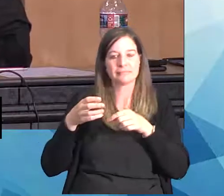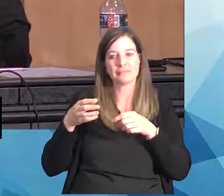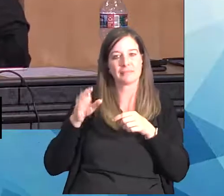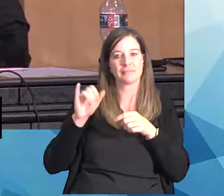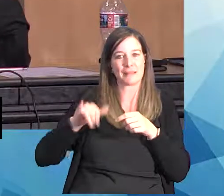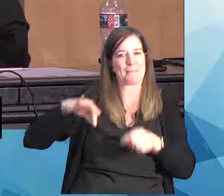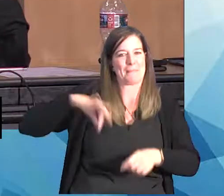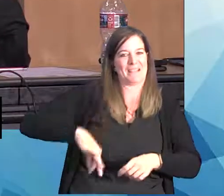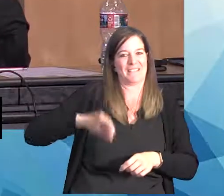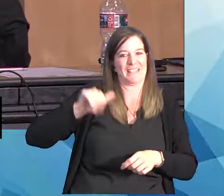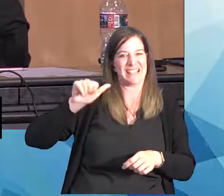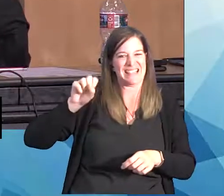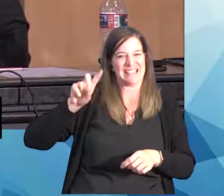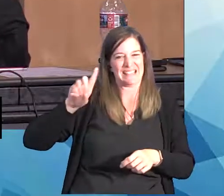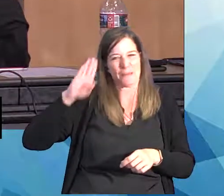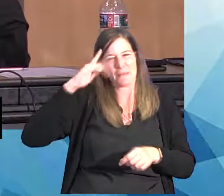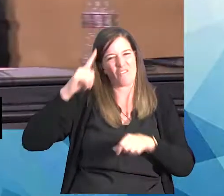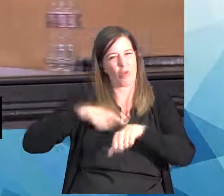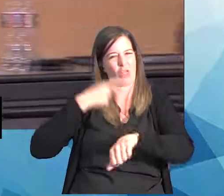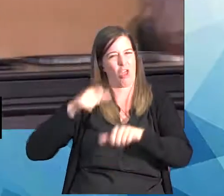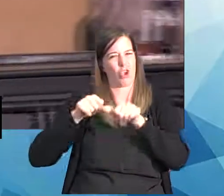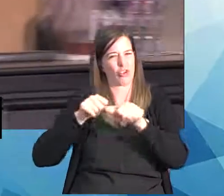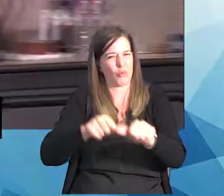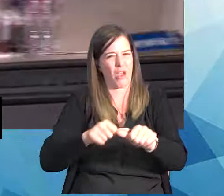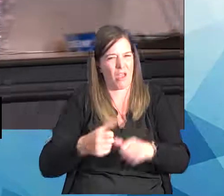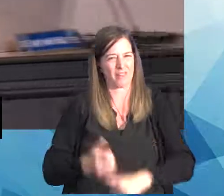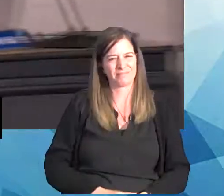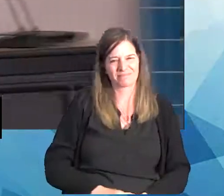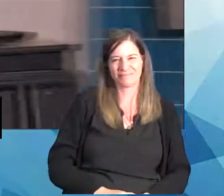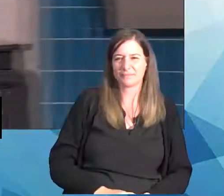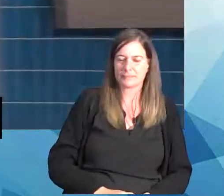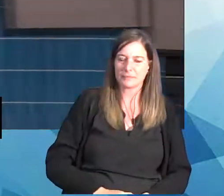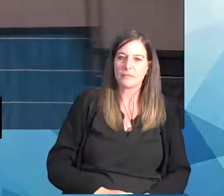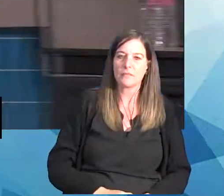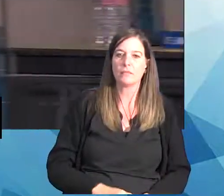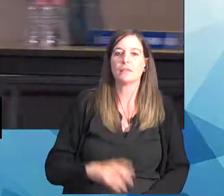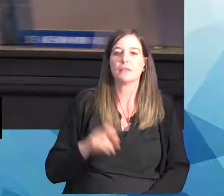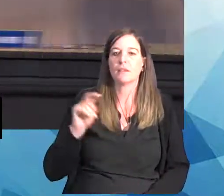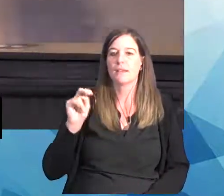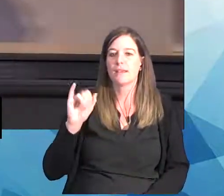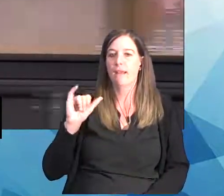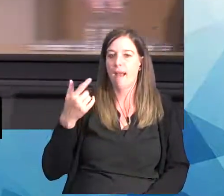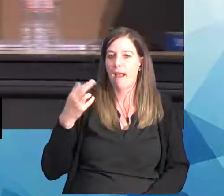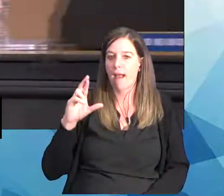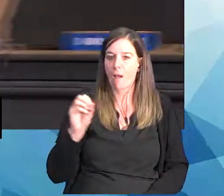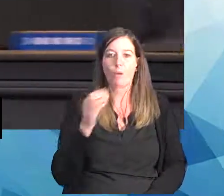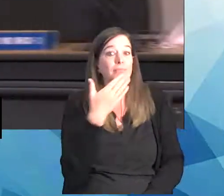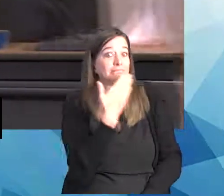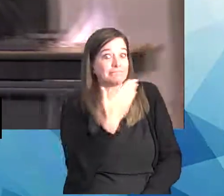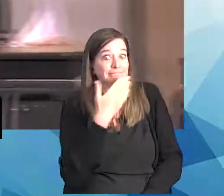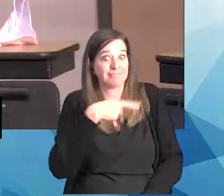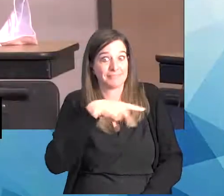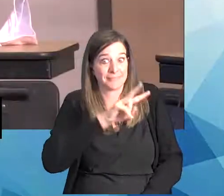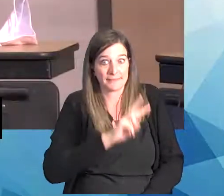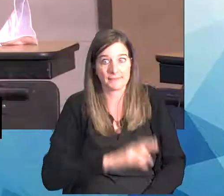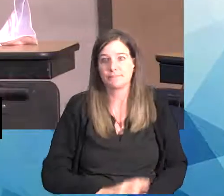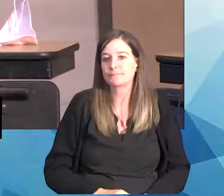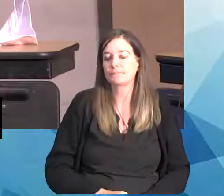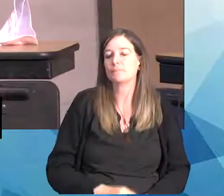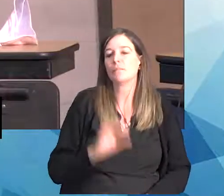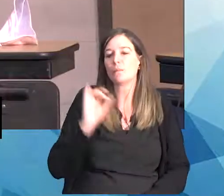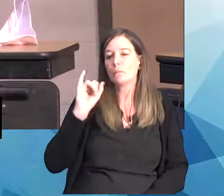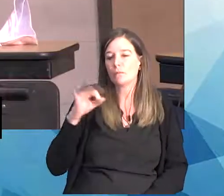Thank you, PV. That does raise the question of if we do enter into a contract